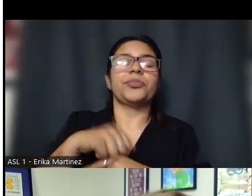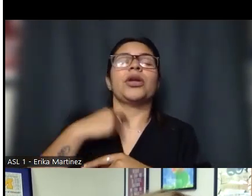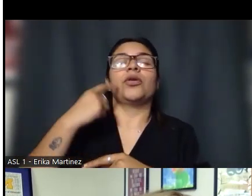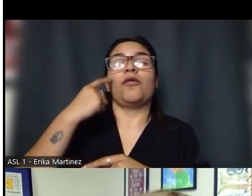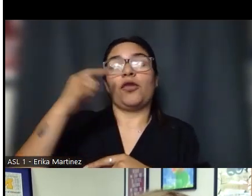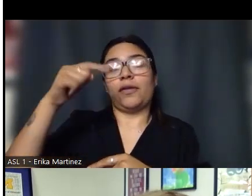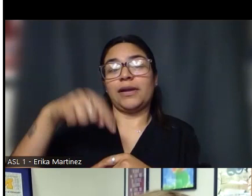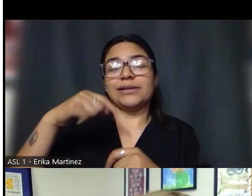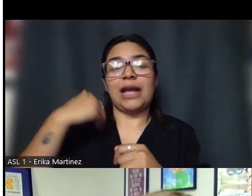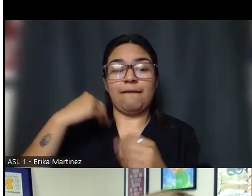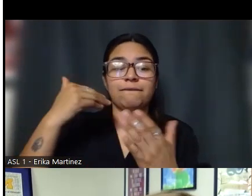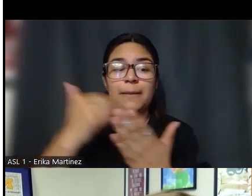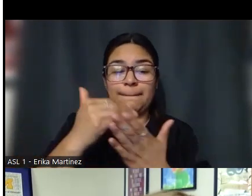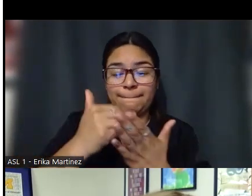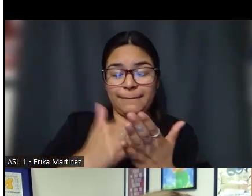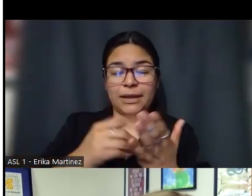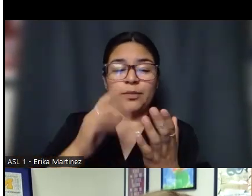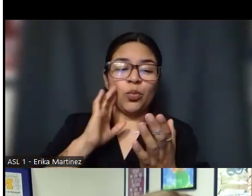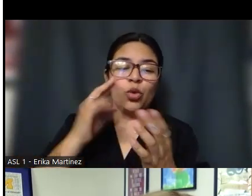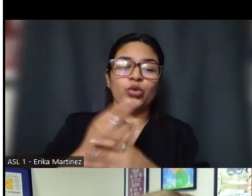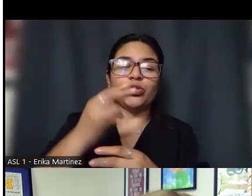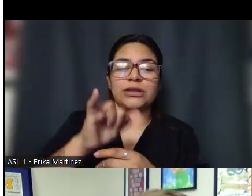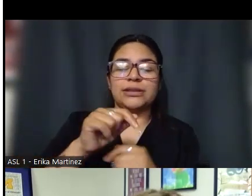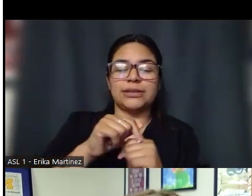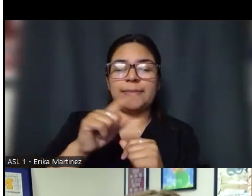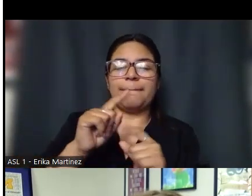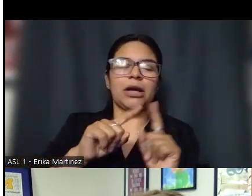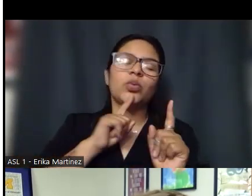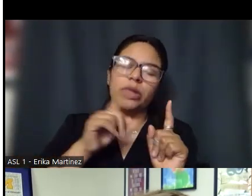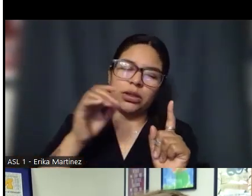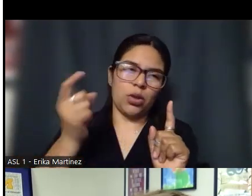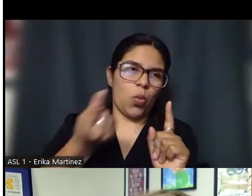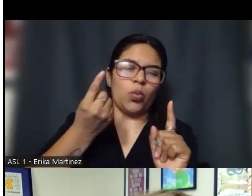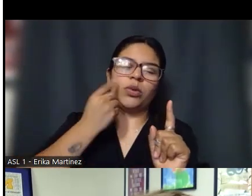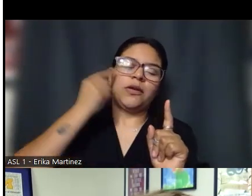this mailing list as well, but we are very committed to only using it for those 2